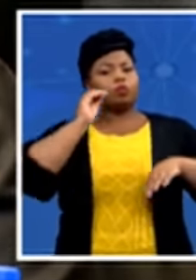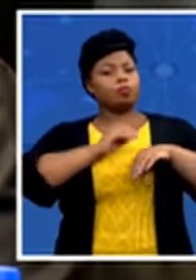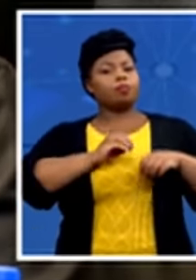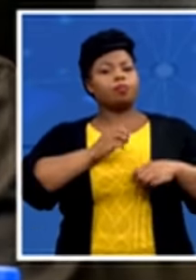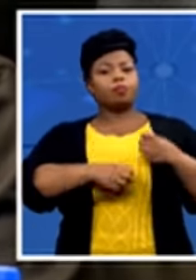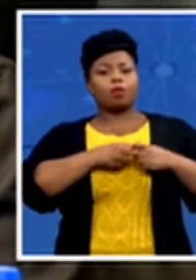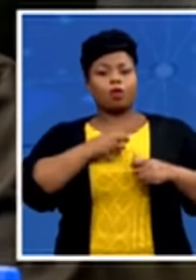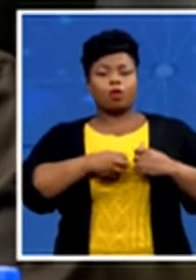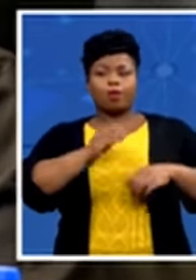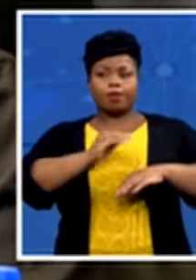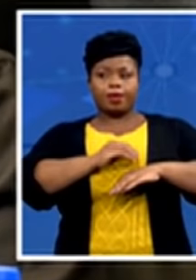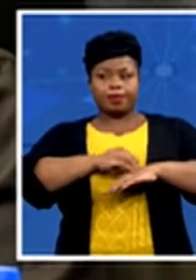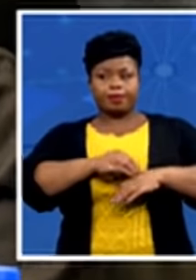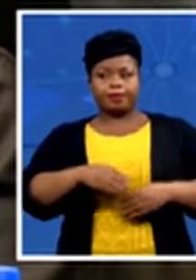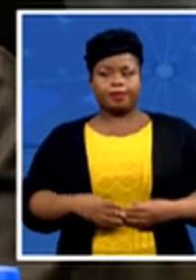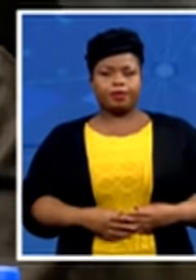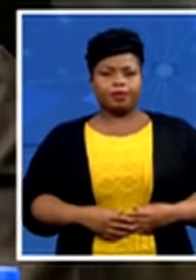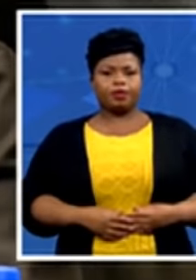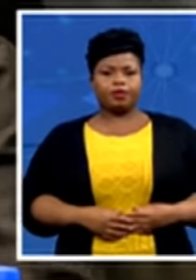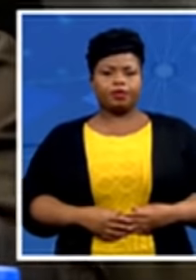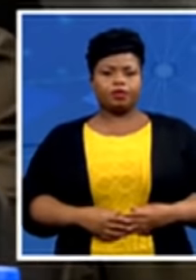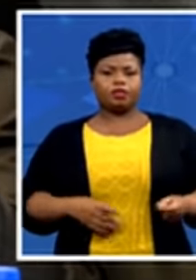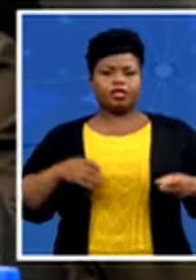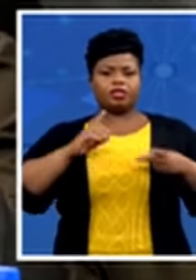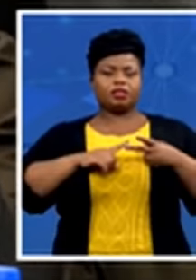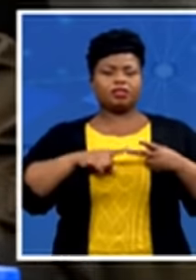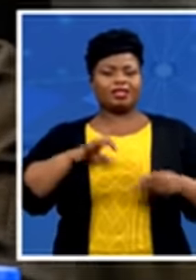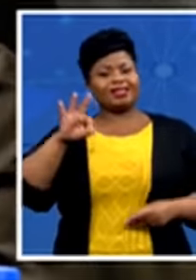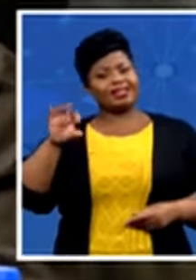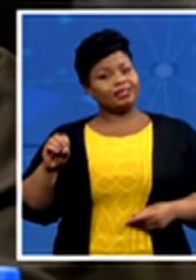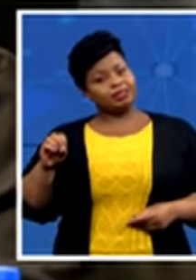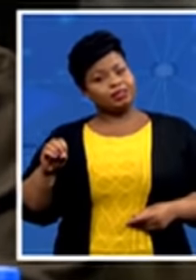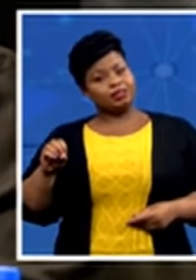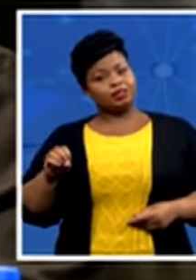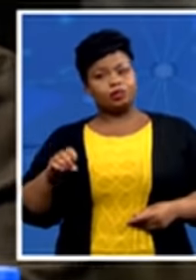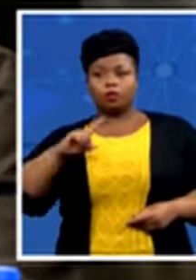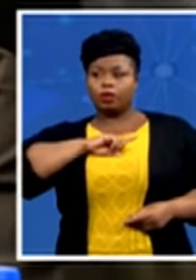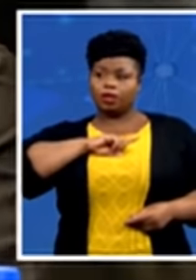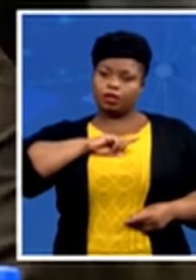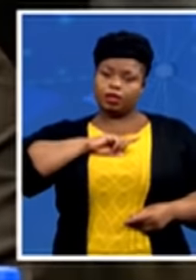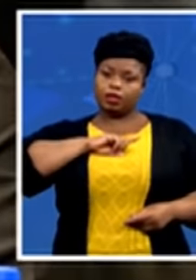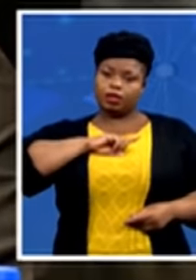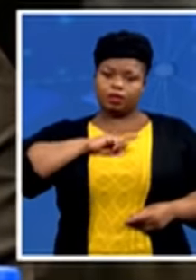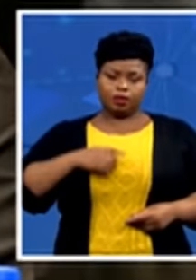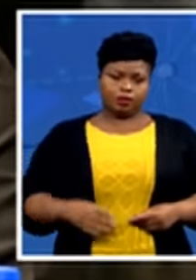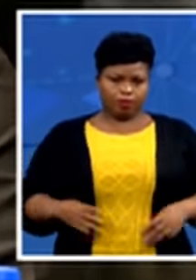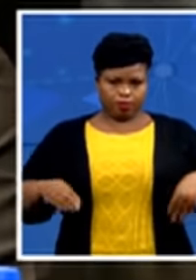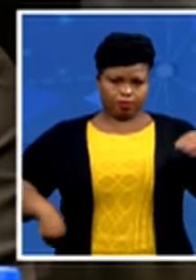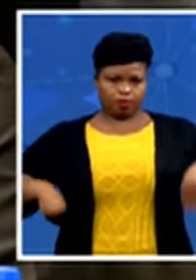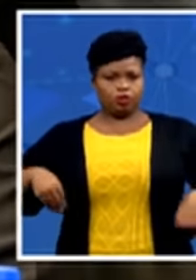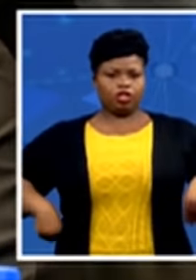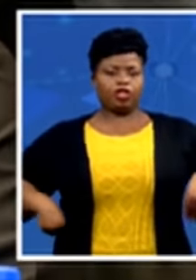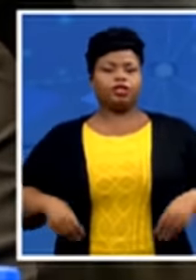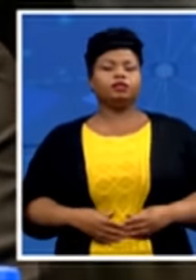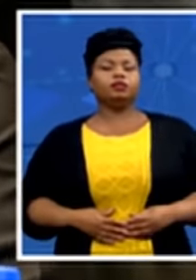died, 30 of them, is because of the corruption in the vetting centers. All